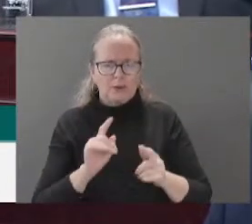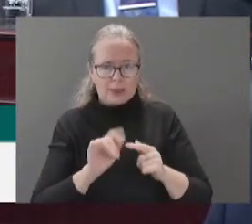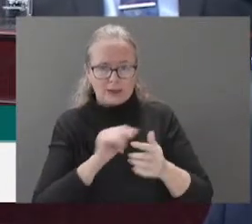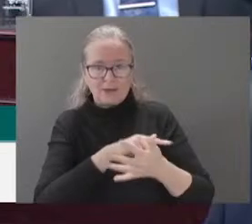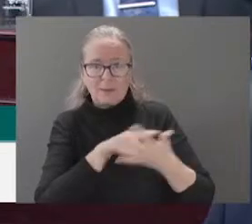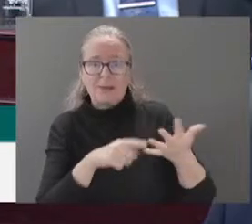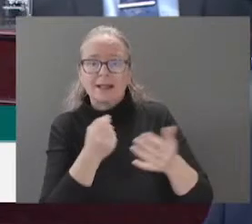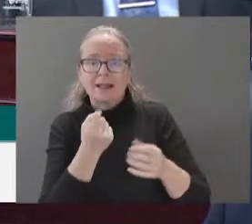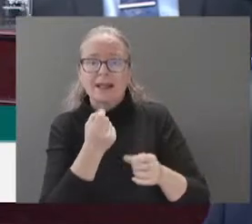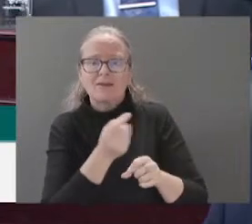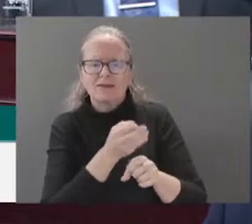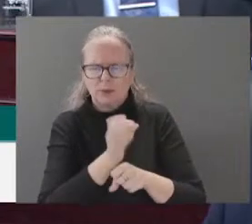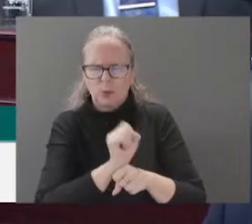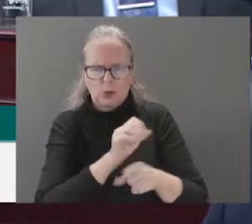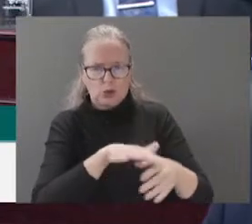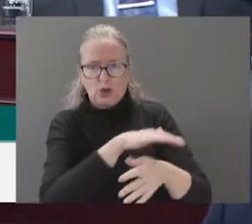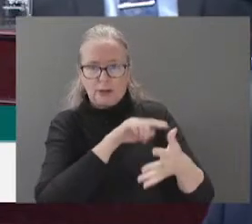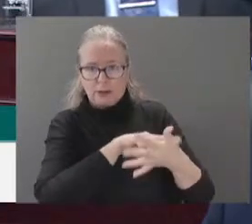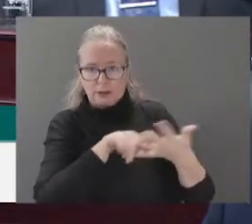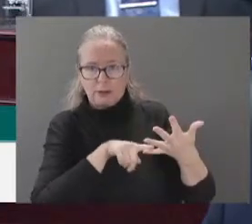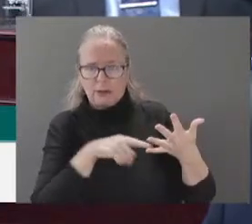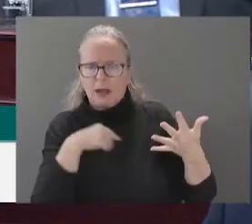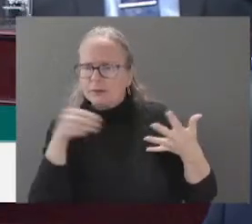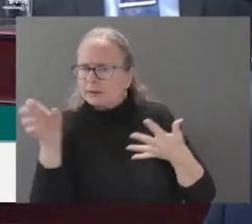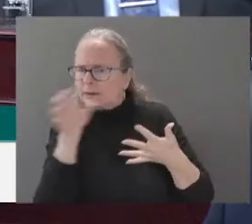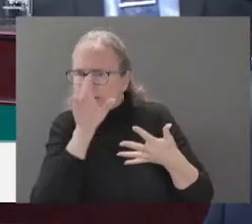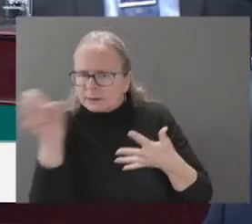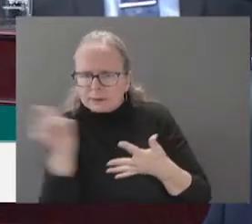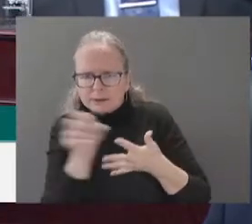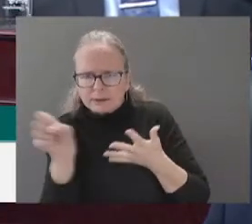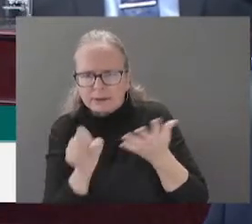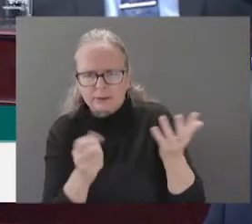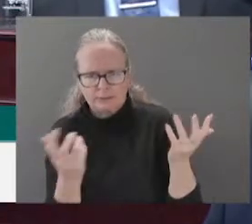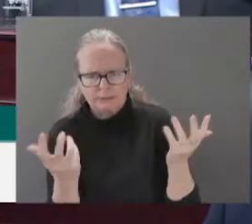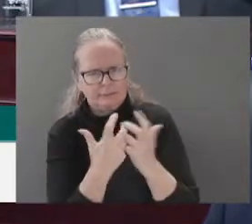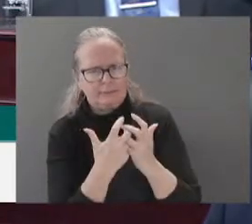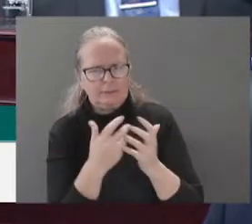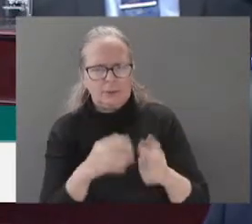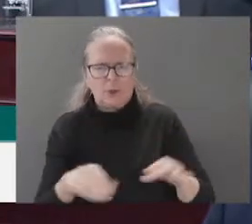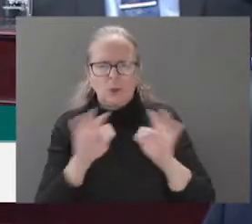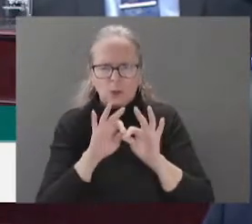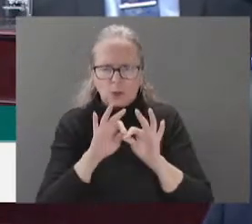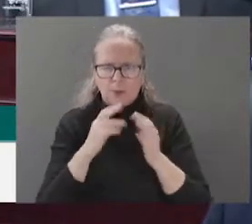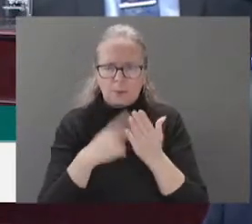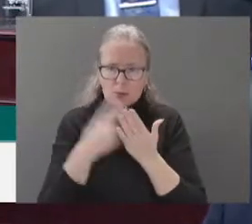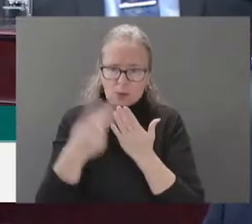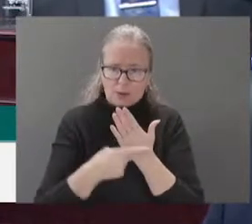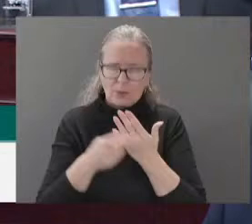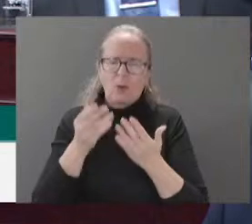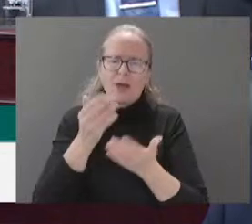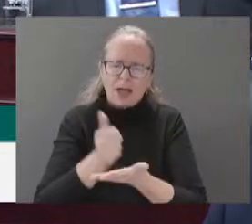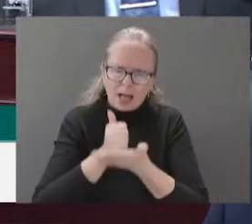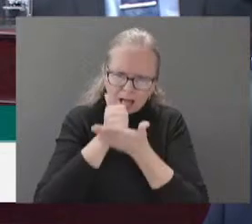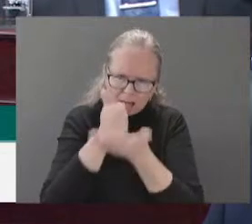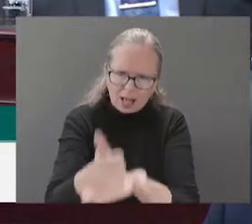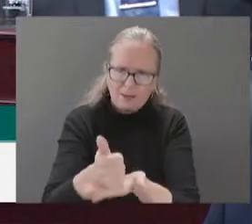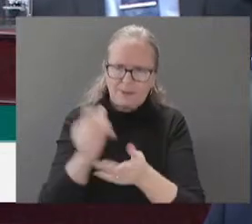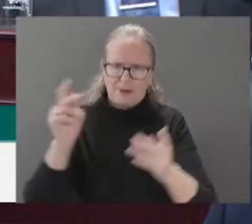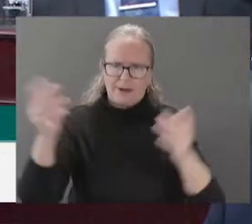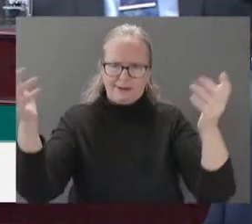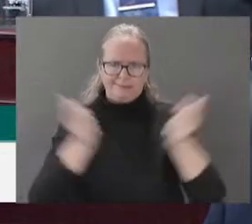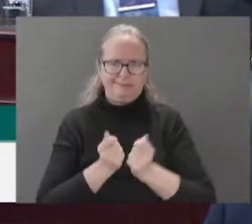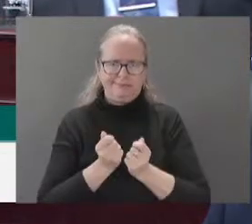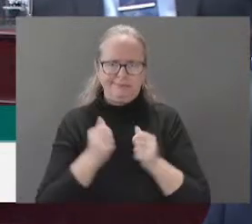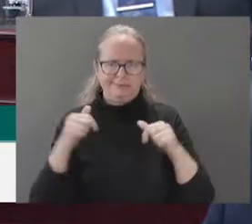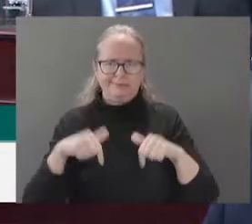skills this stream will help attract and retain the experienced workers and needed providing abil stability to business to